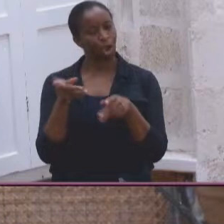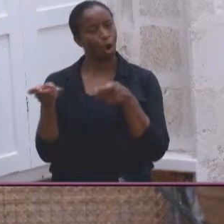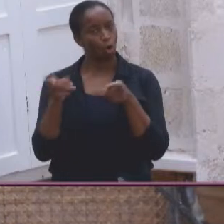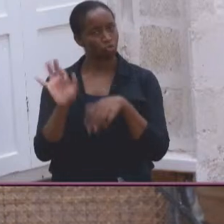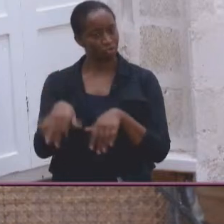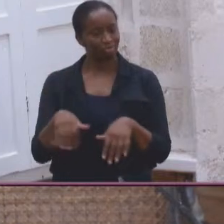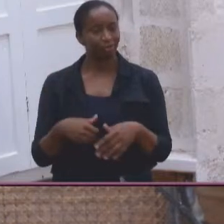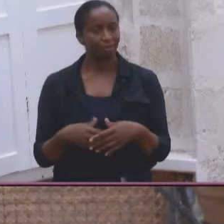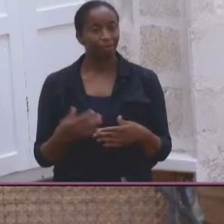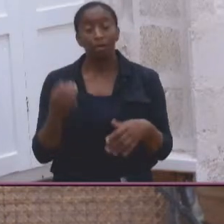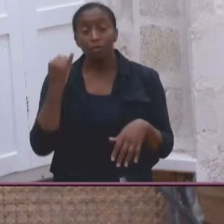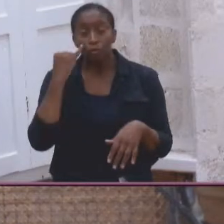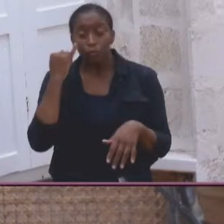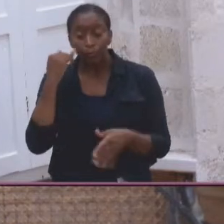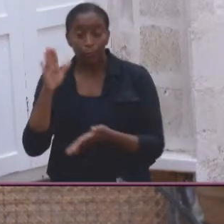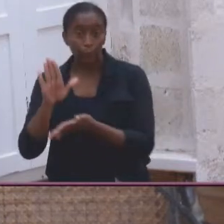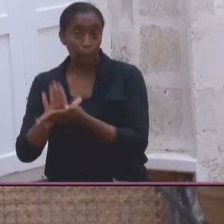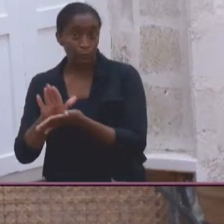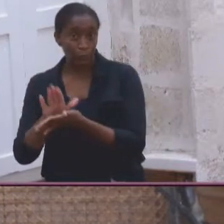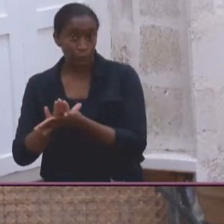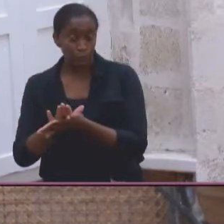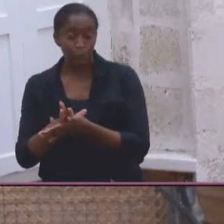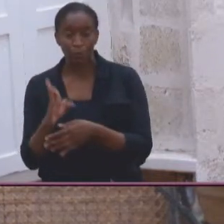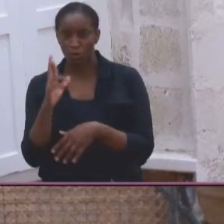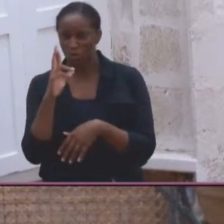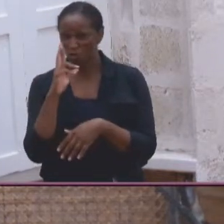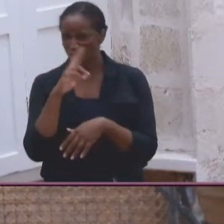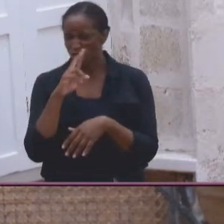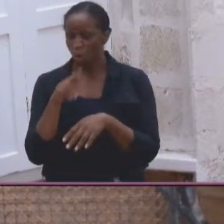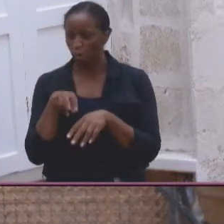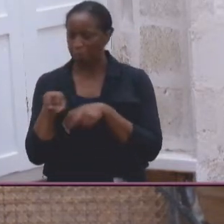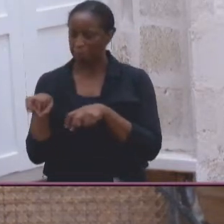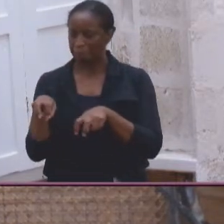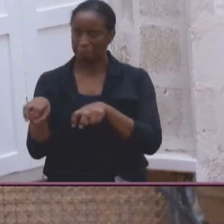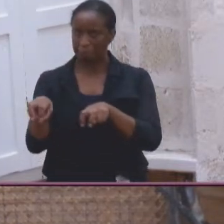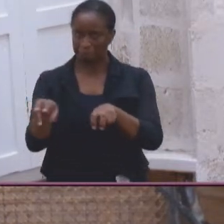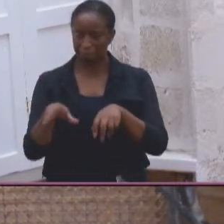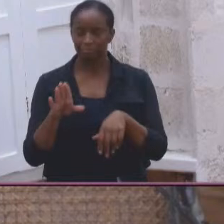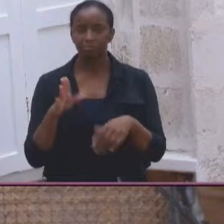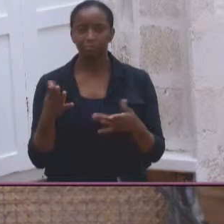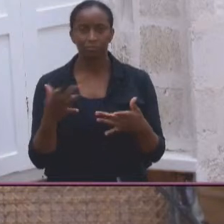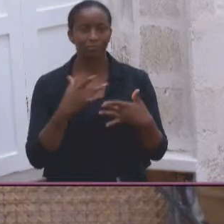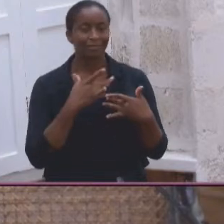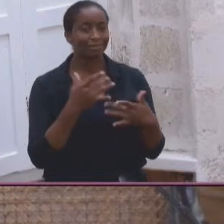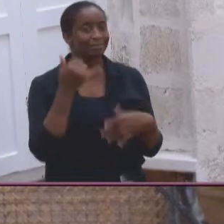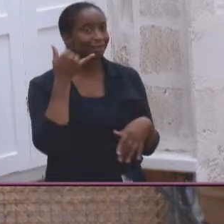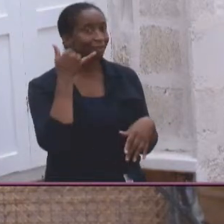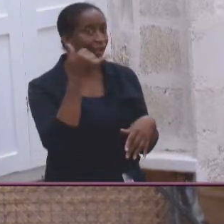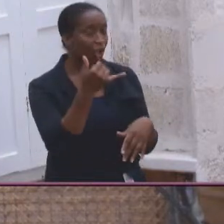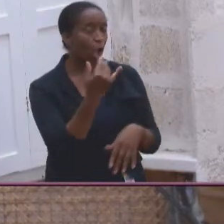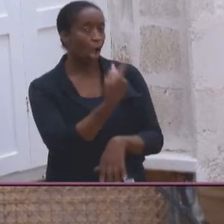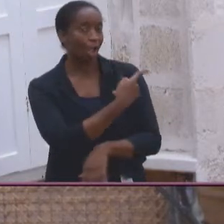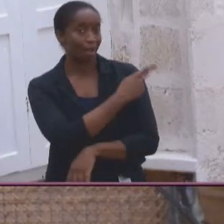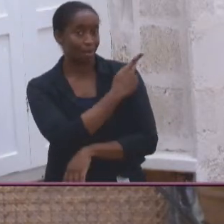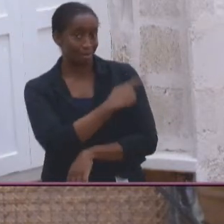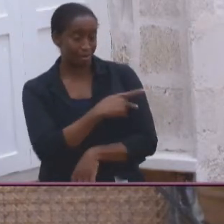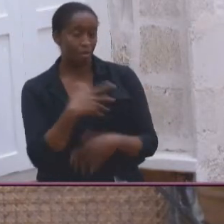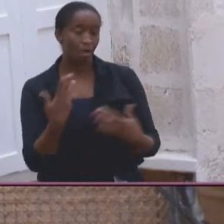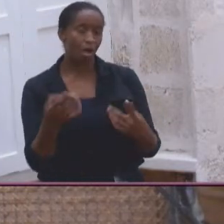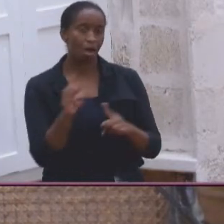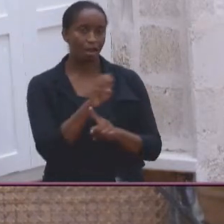rodents, they would normally call the polyclinic or the environmental health officer in the